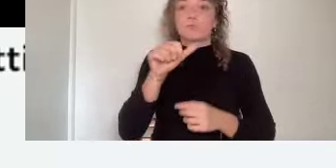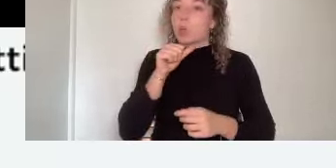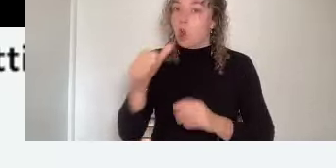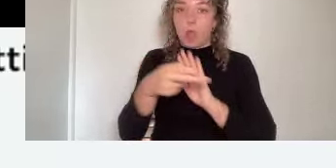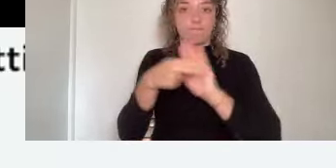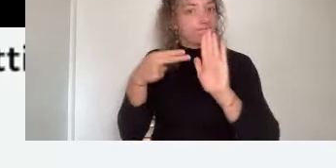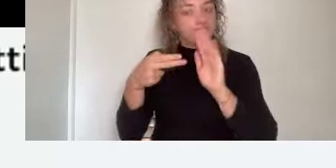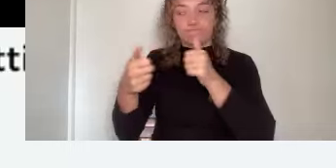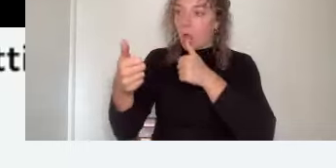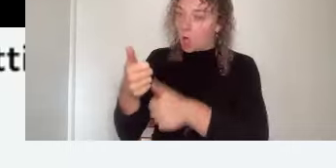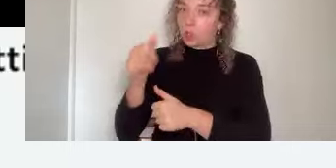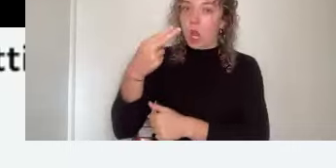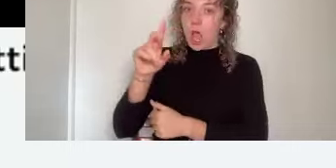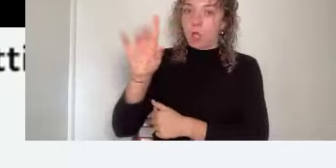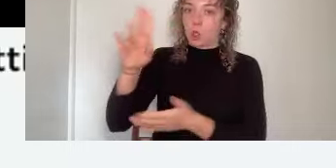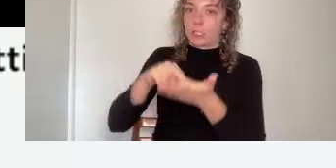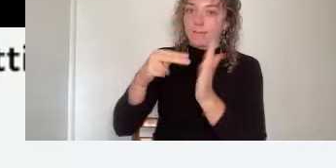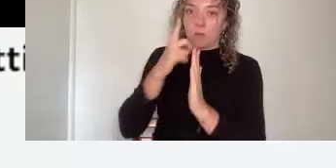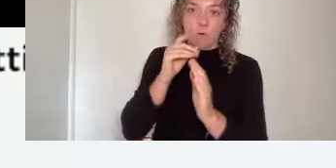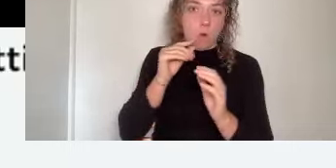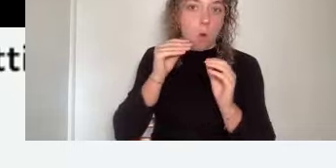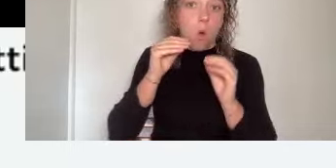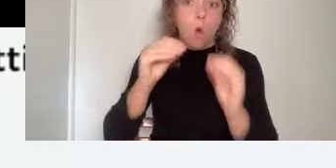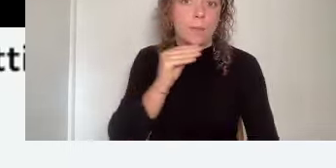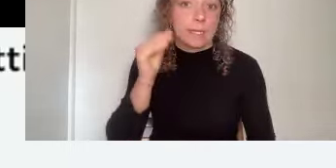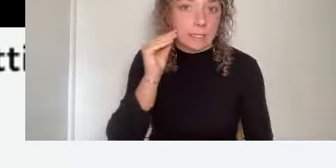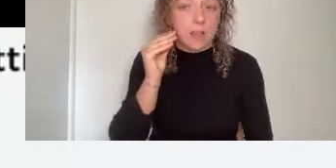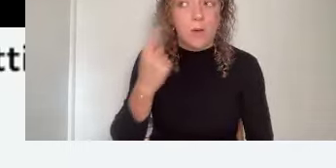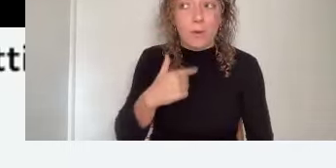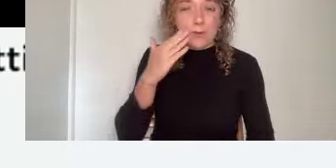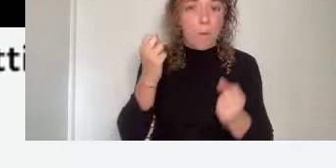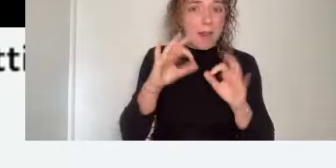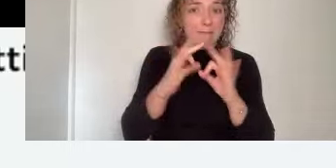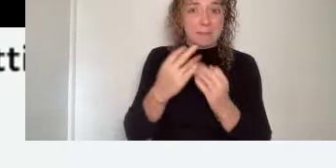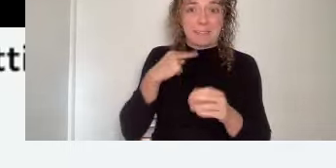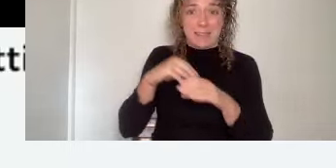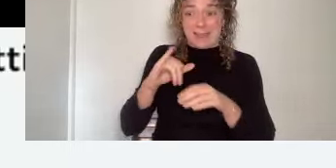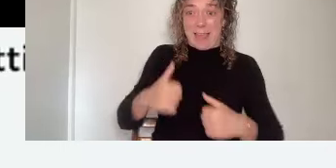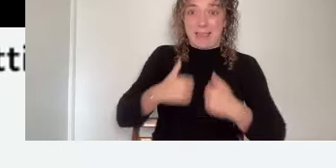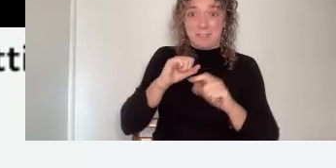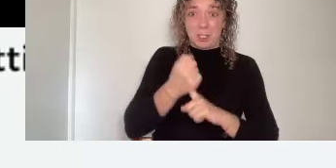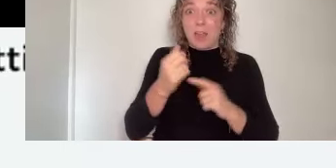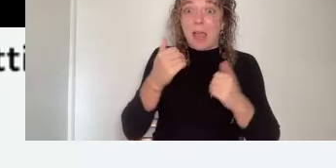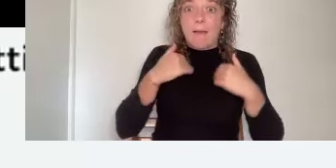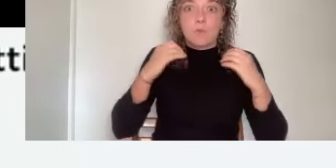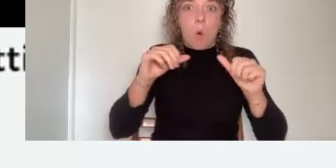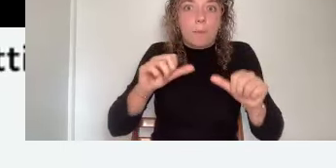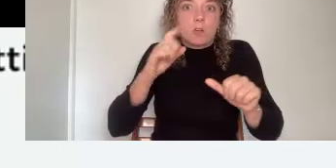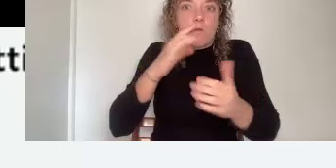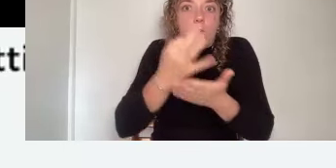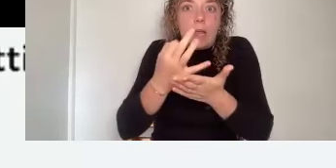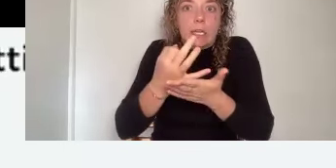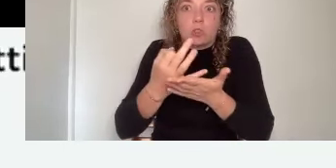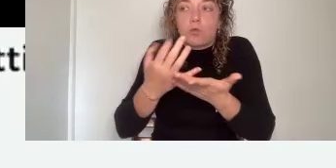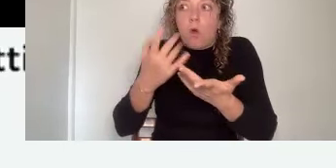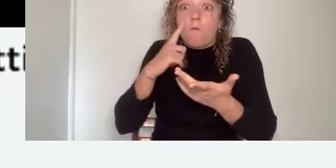under the HUD definition. And we know lots of families are stuck in that kind of living scenario without the ability to have financial means for a deposit or